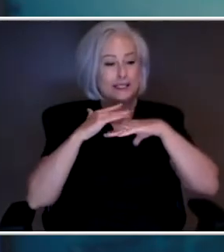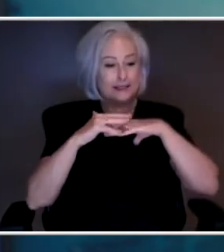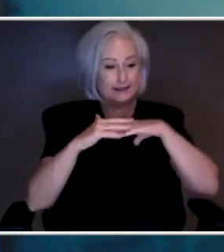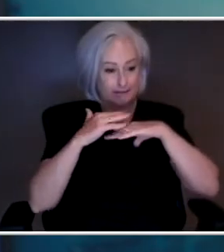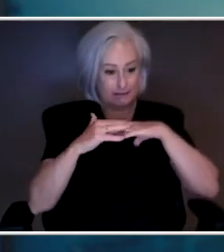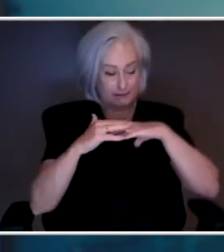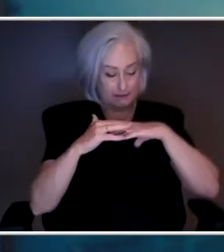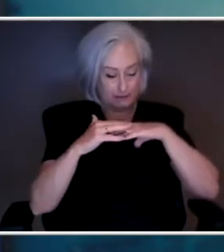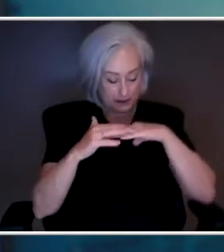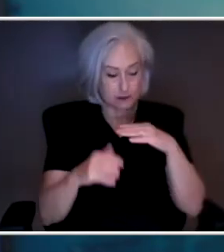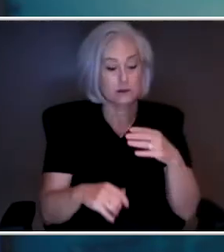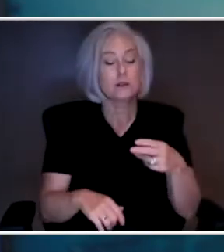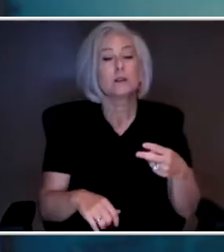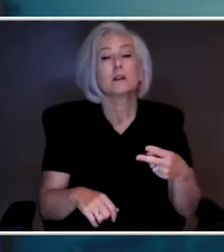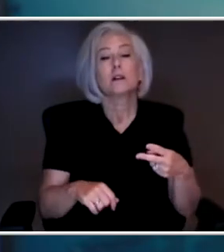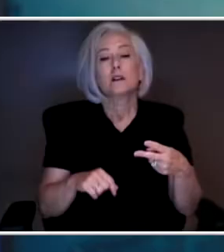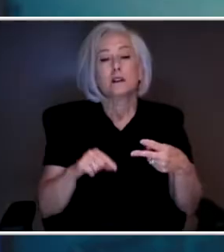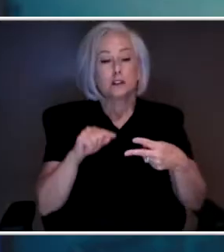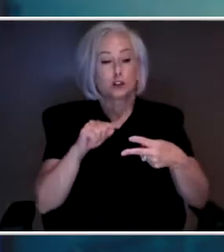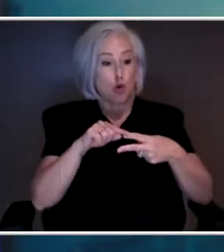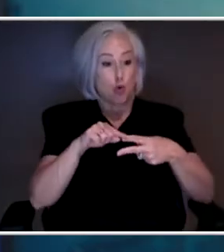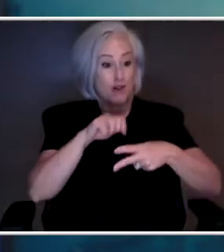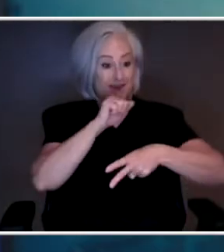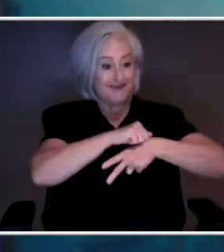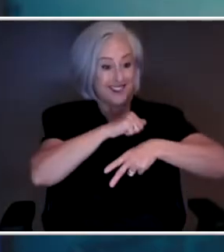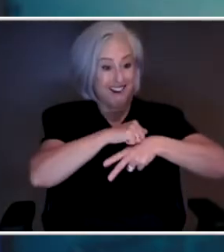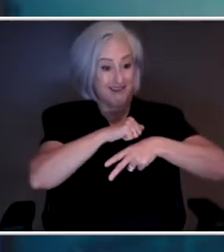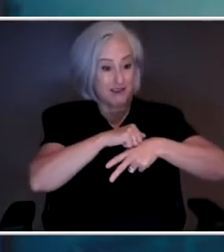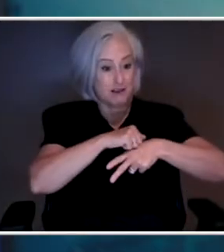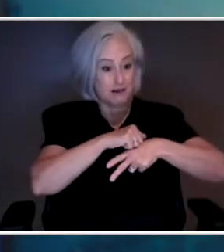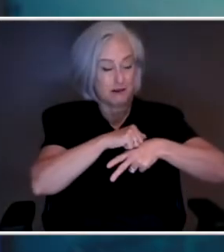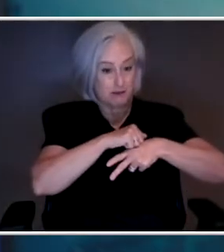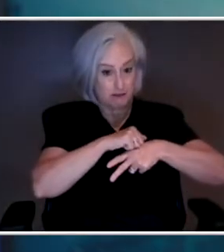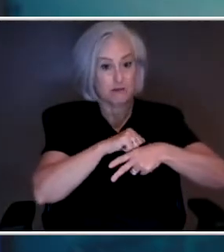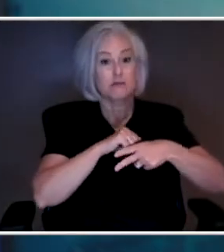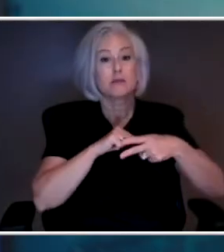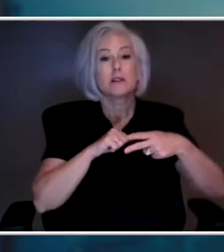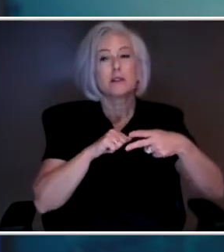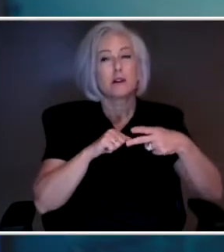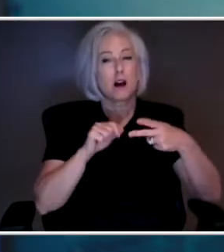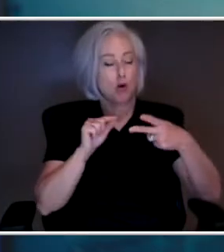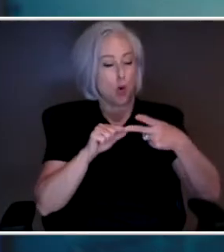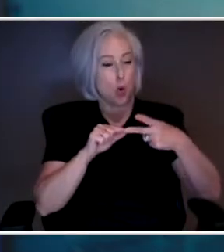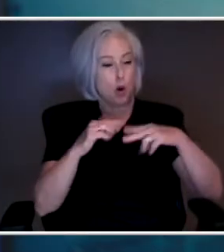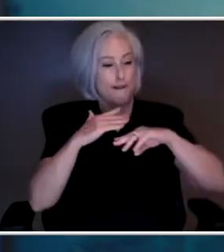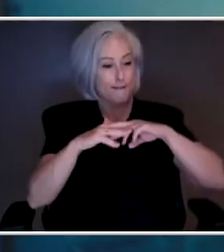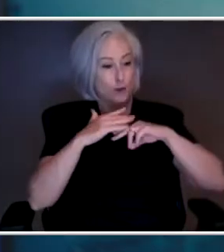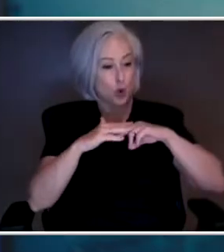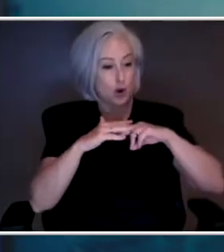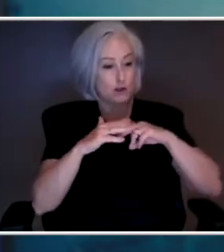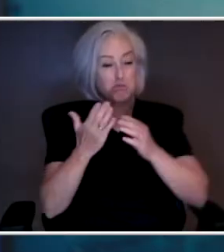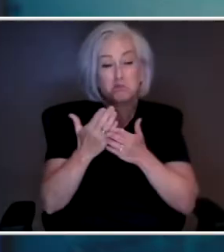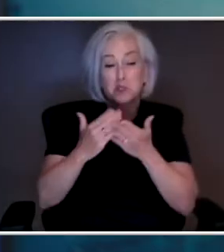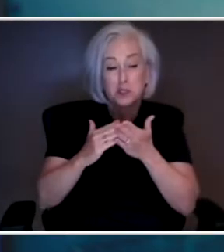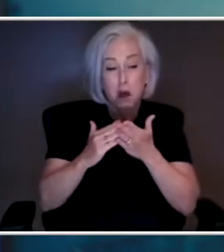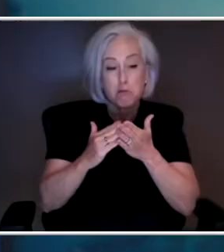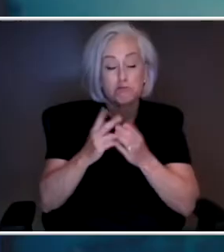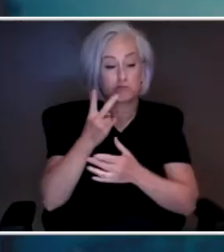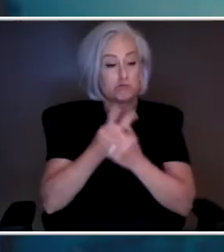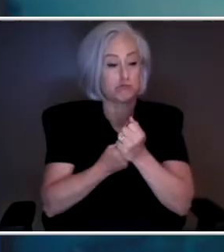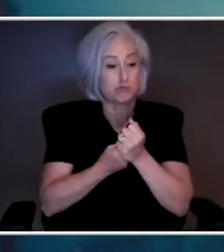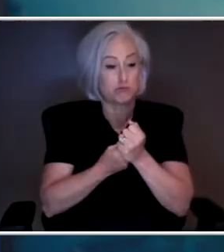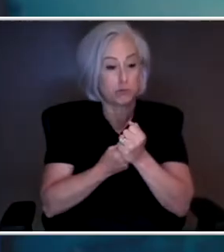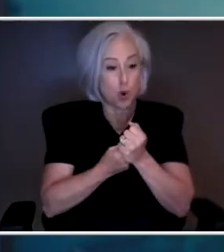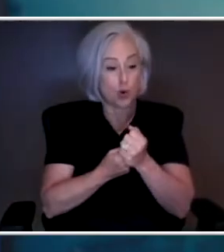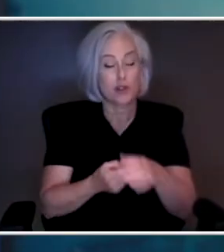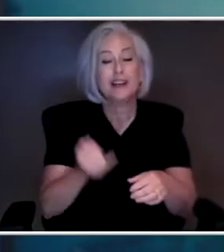cystic, more fluid-like, or more solid, but most of them are a little combination of the both. But yeah, if it's primarily a